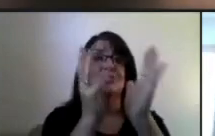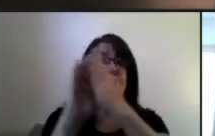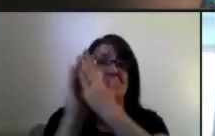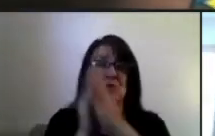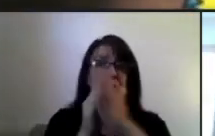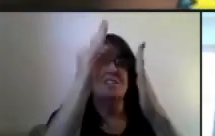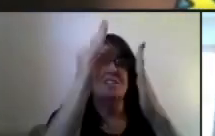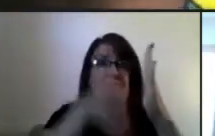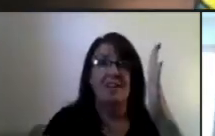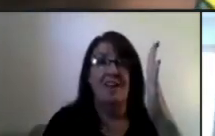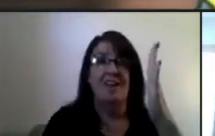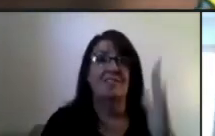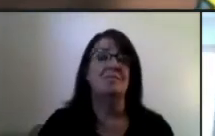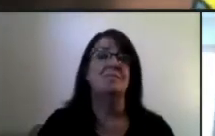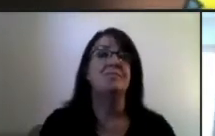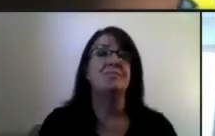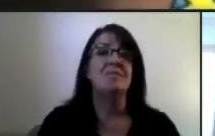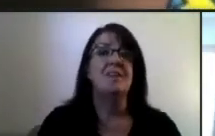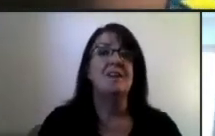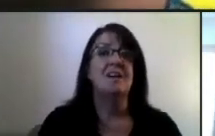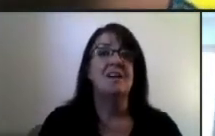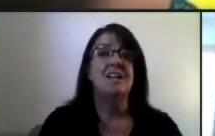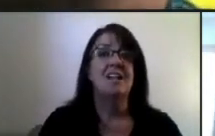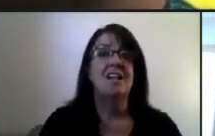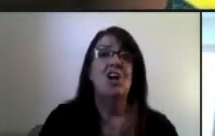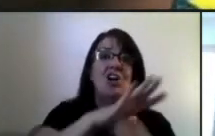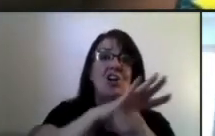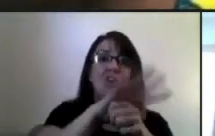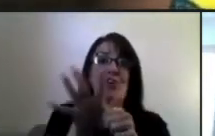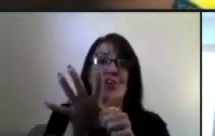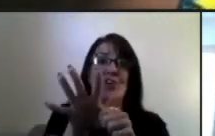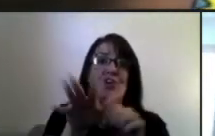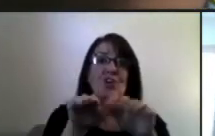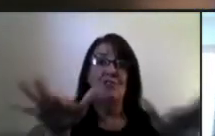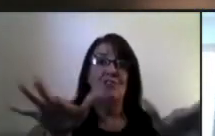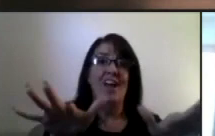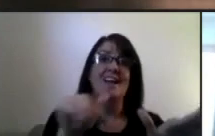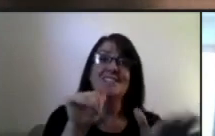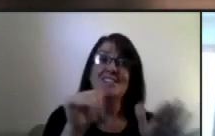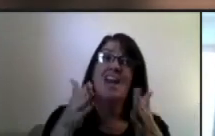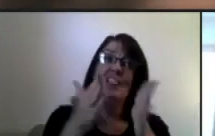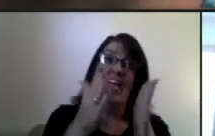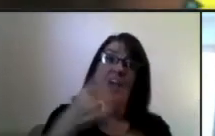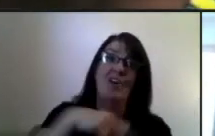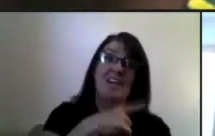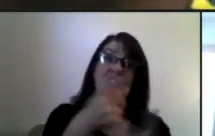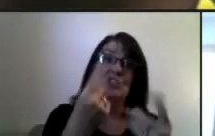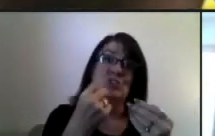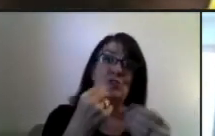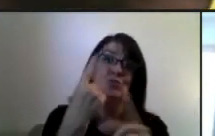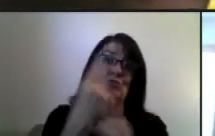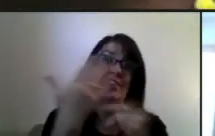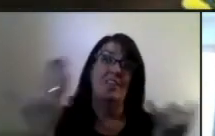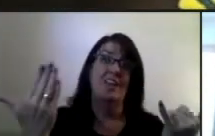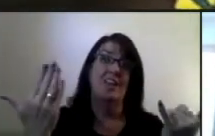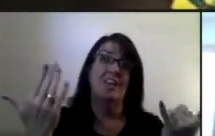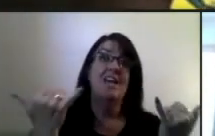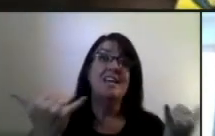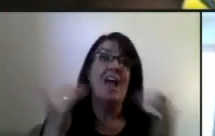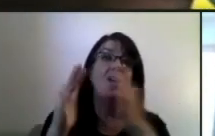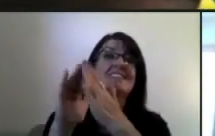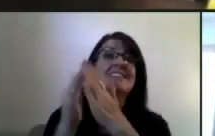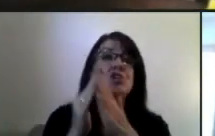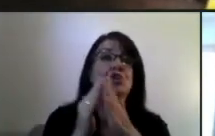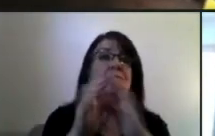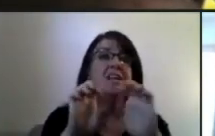We would love to do that, but the COVID is not allowing us to do that. However, like they reminded us, it's a community effort,